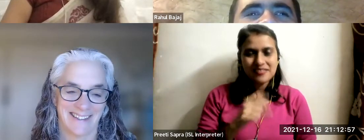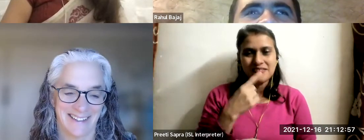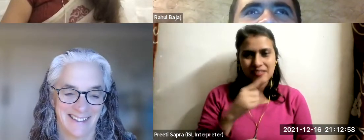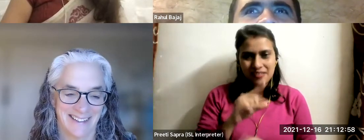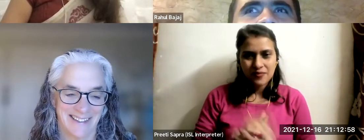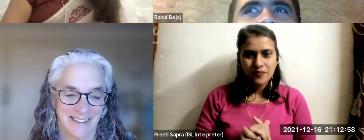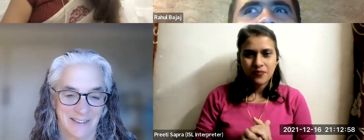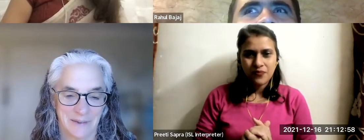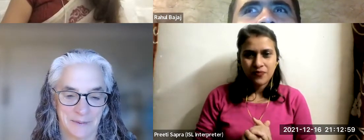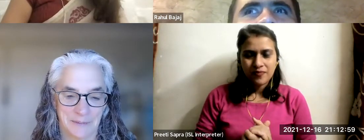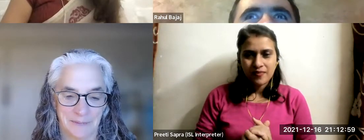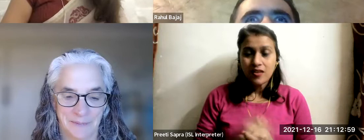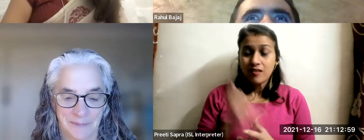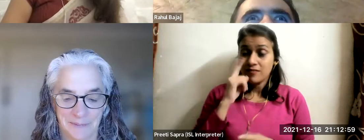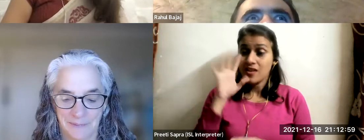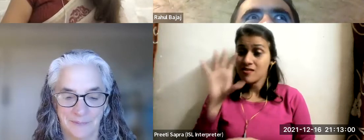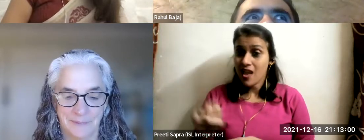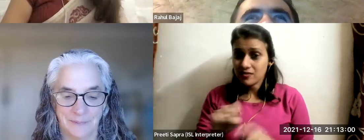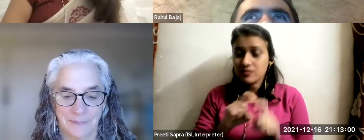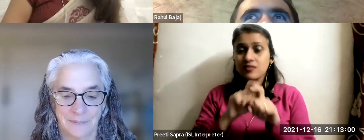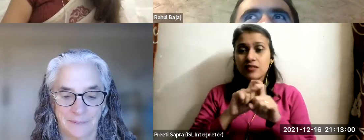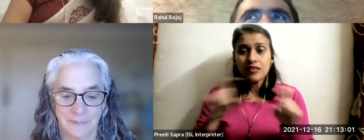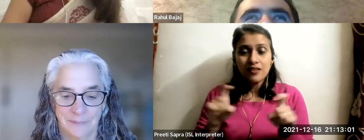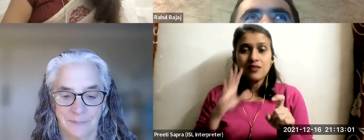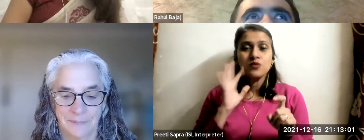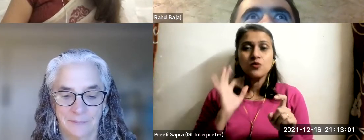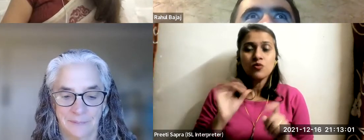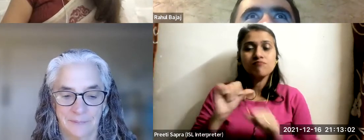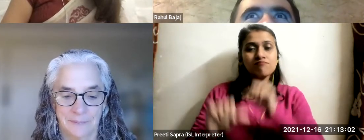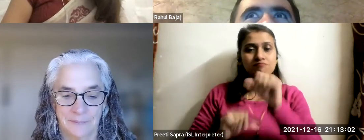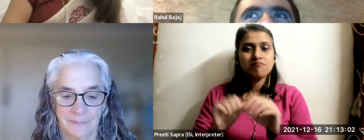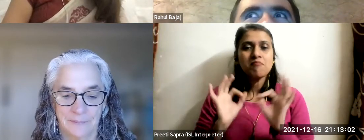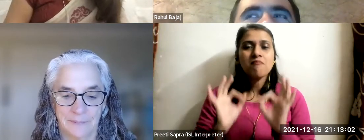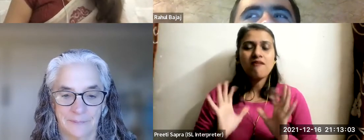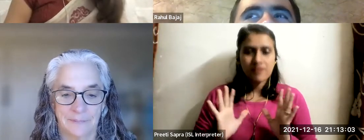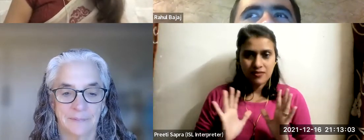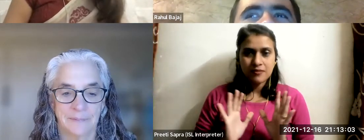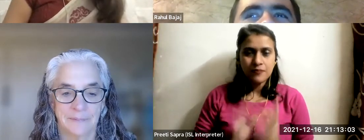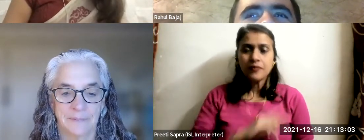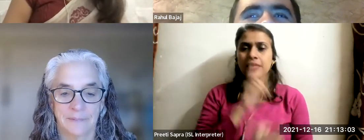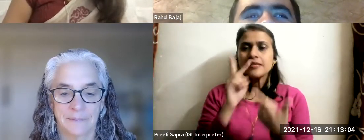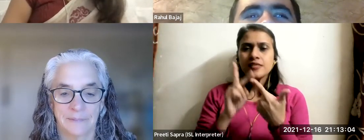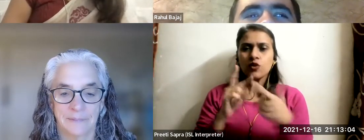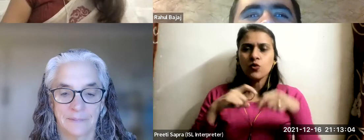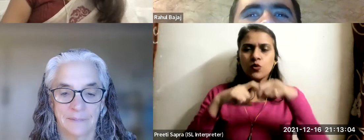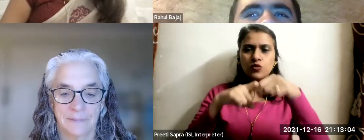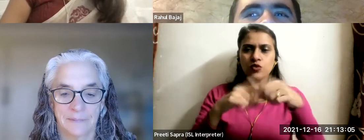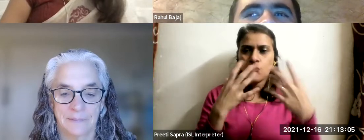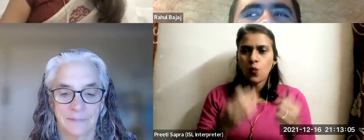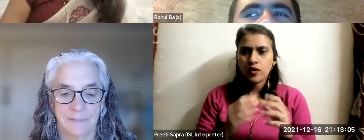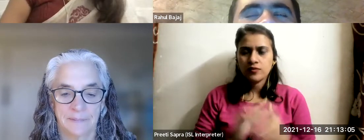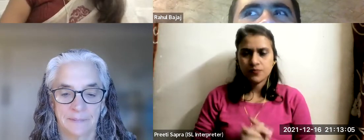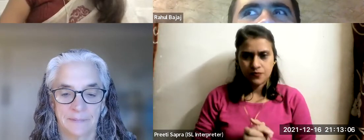how well it really captures really I mean, I was tempted to ask another question, but one final question,